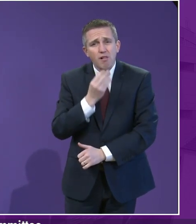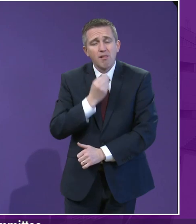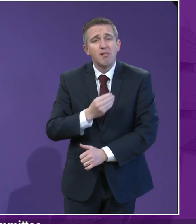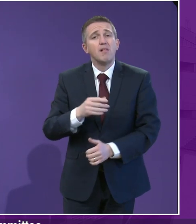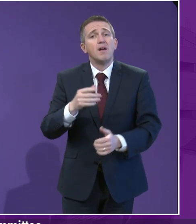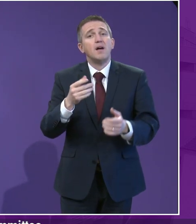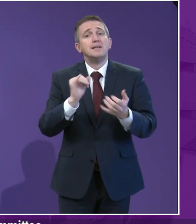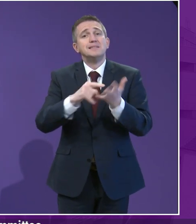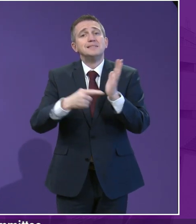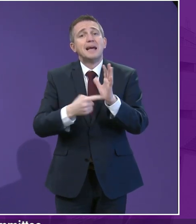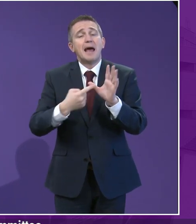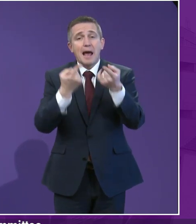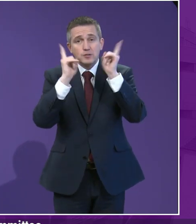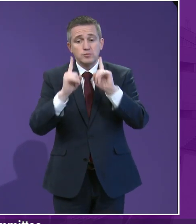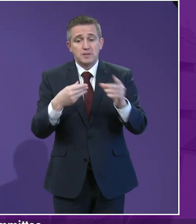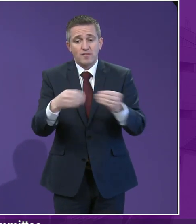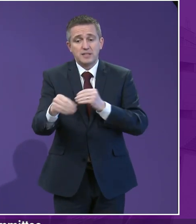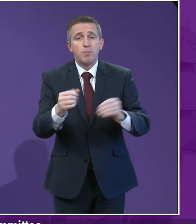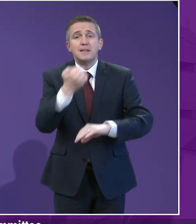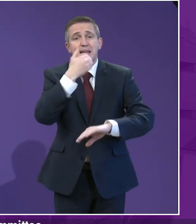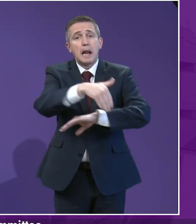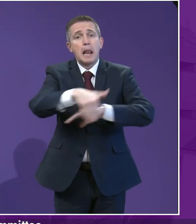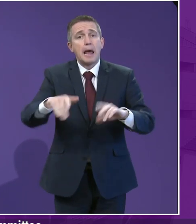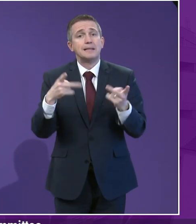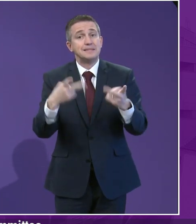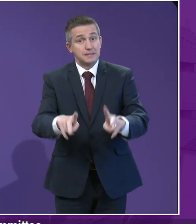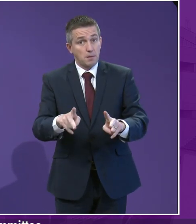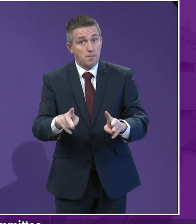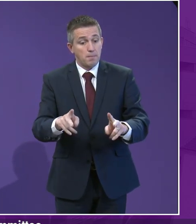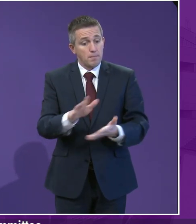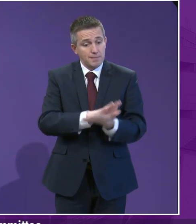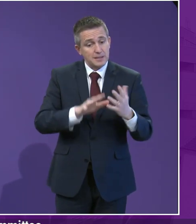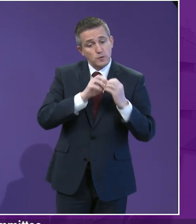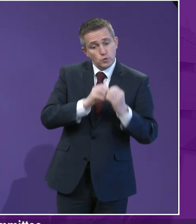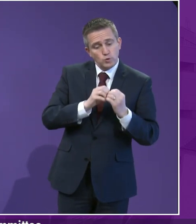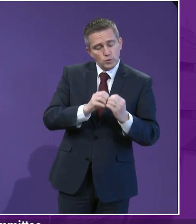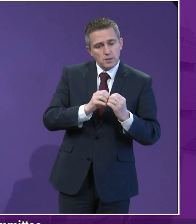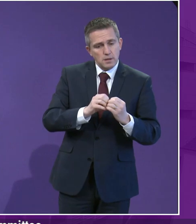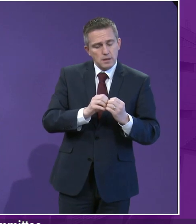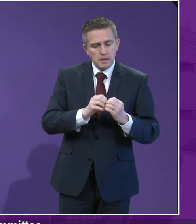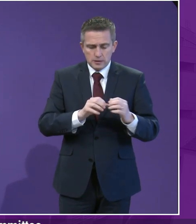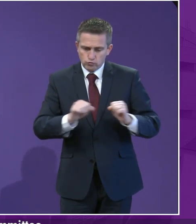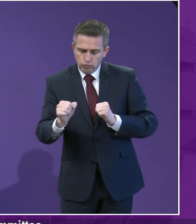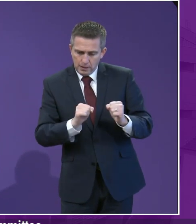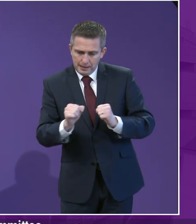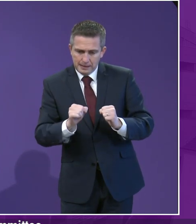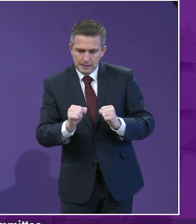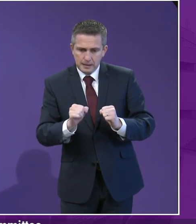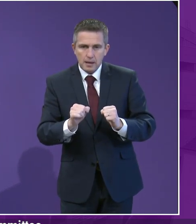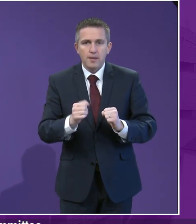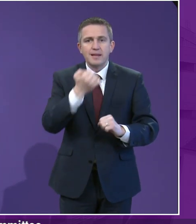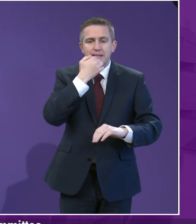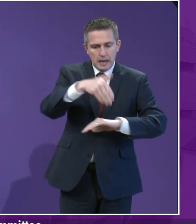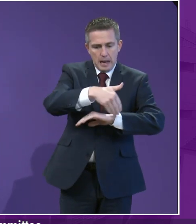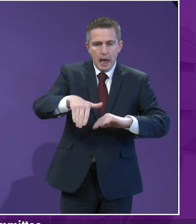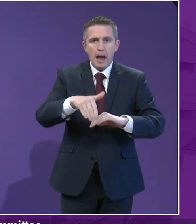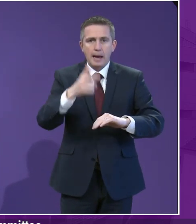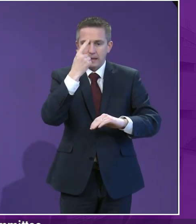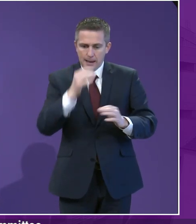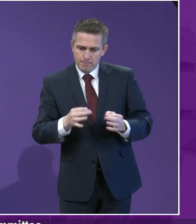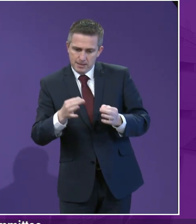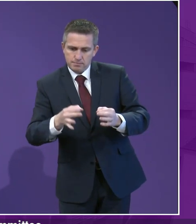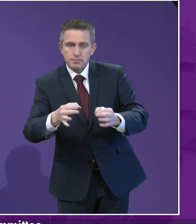health issue, which was a long-term one. And I contacted my school to say, I'm not going to attend